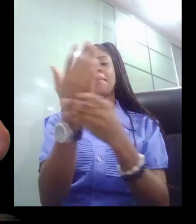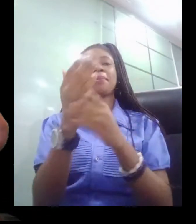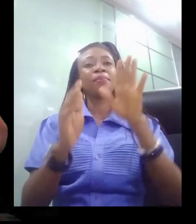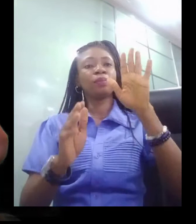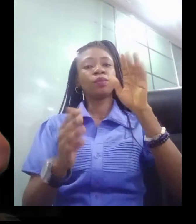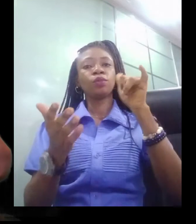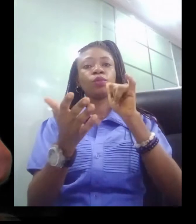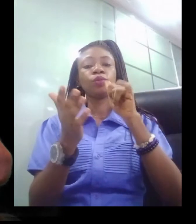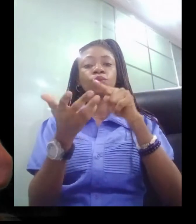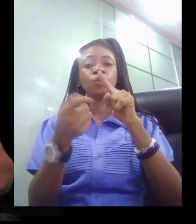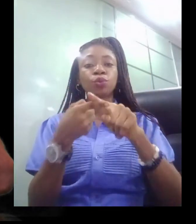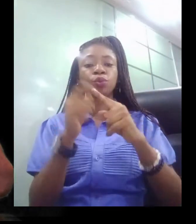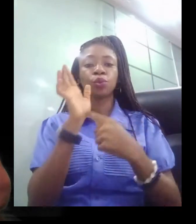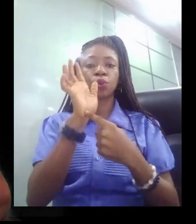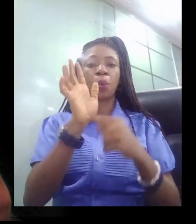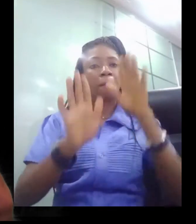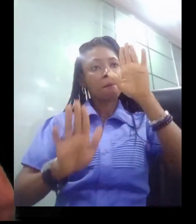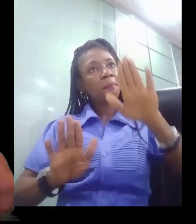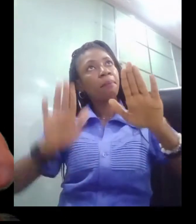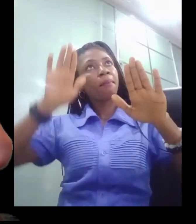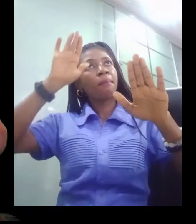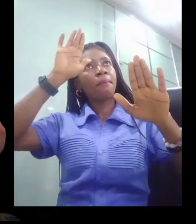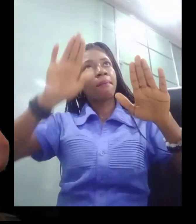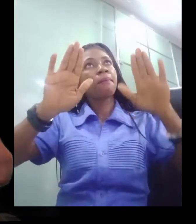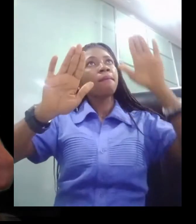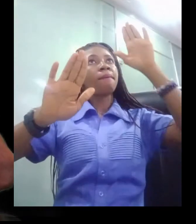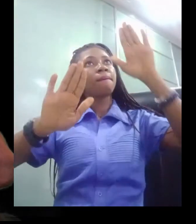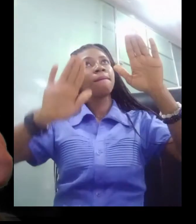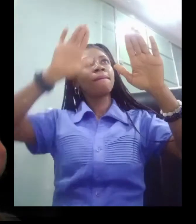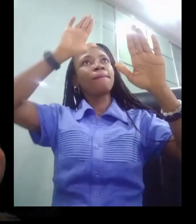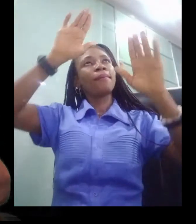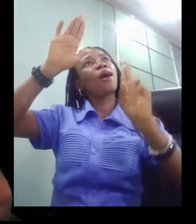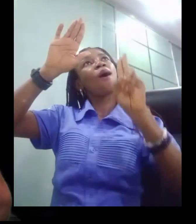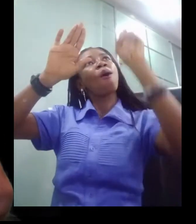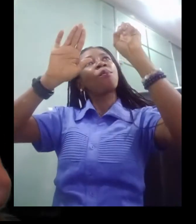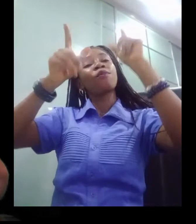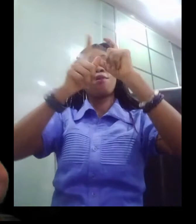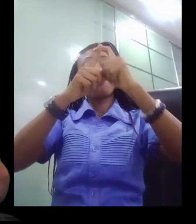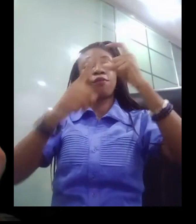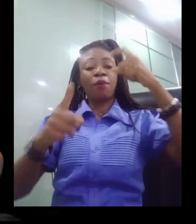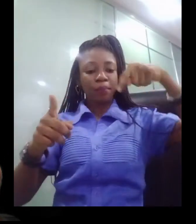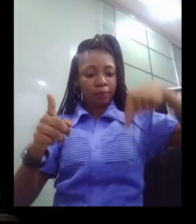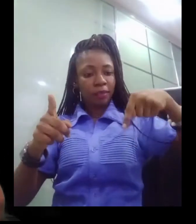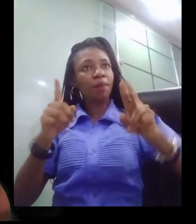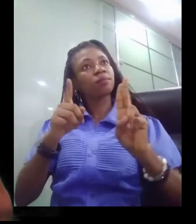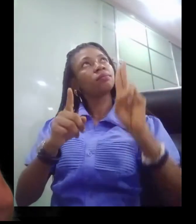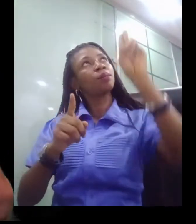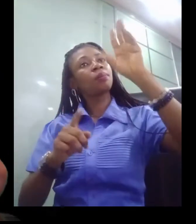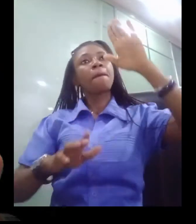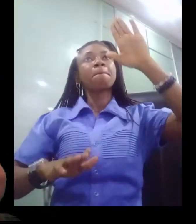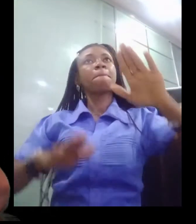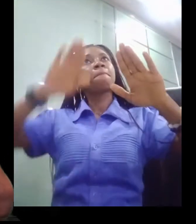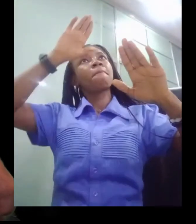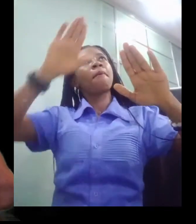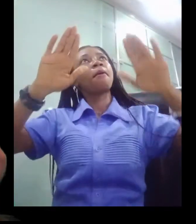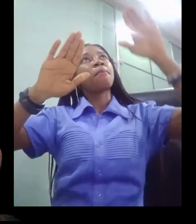progressive movement from down ascending to show climbing, and this